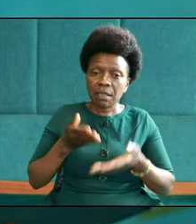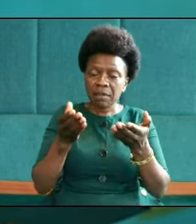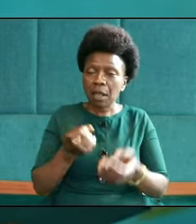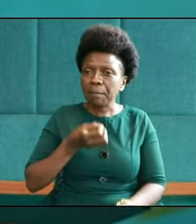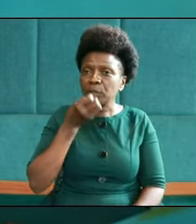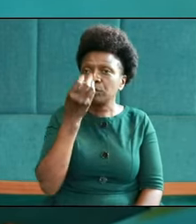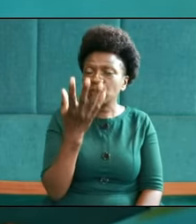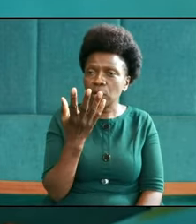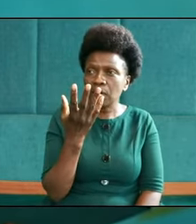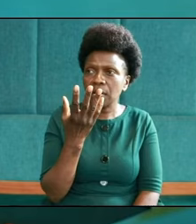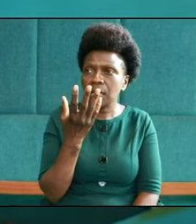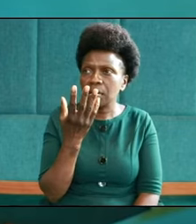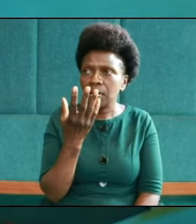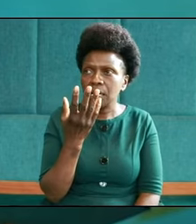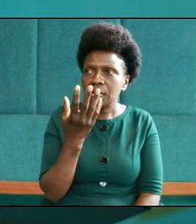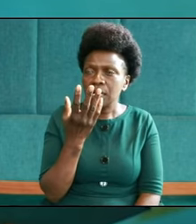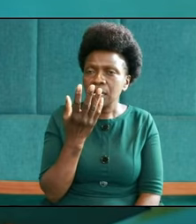beautiful